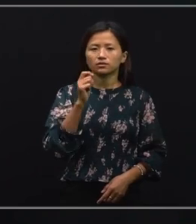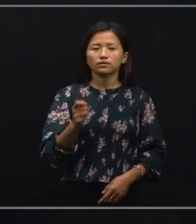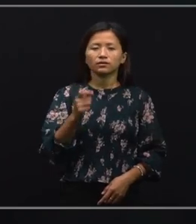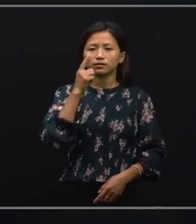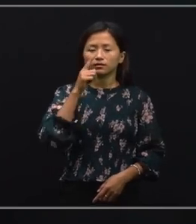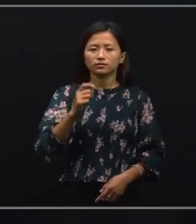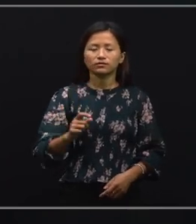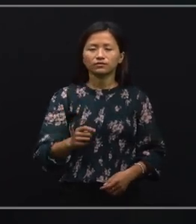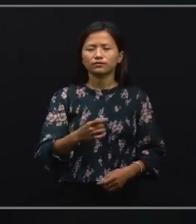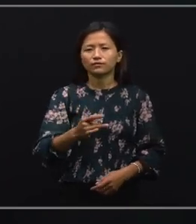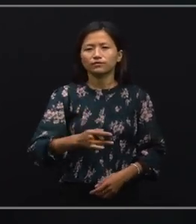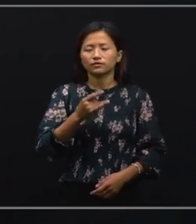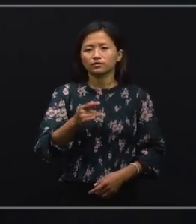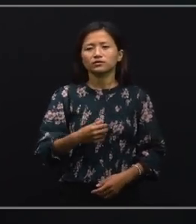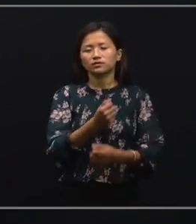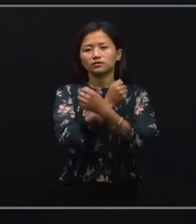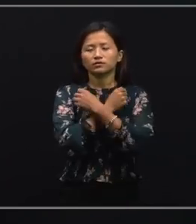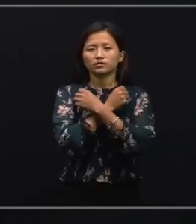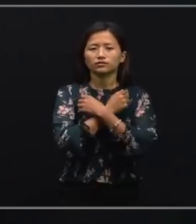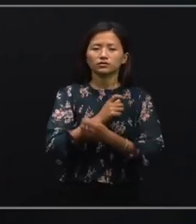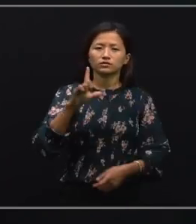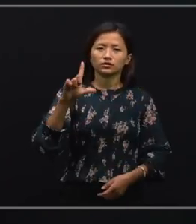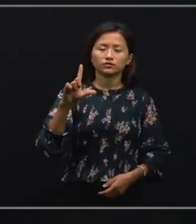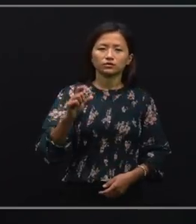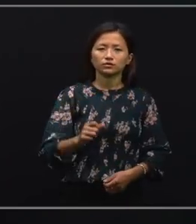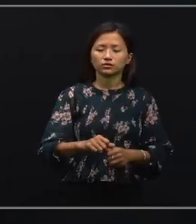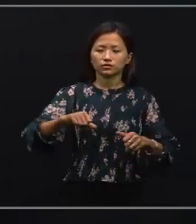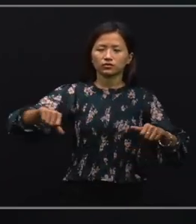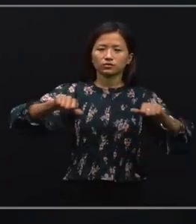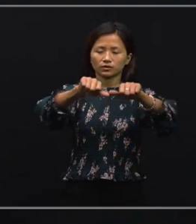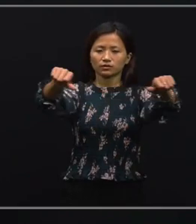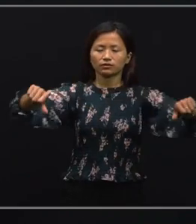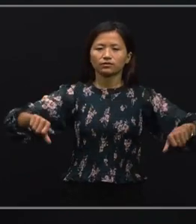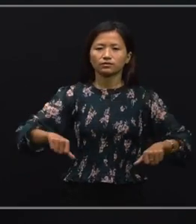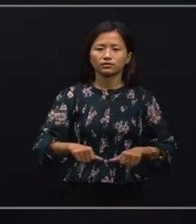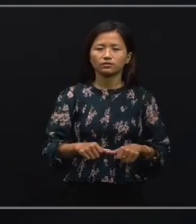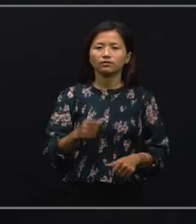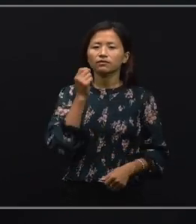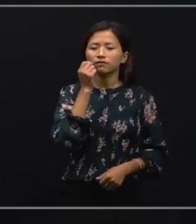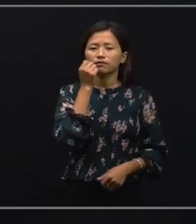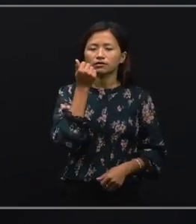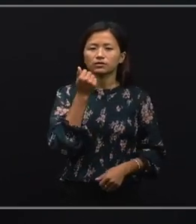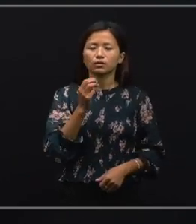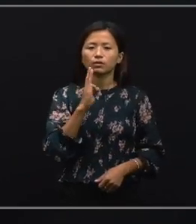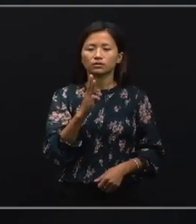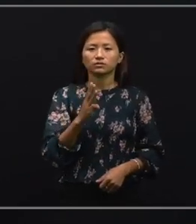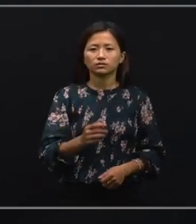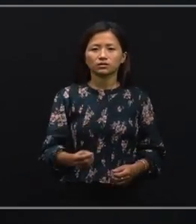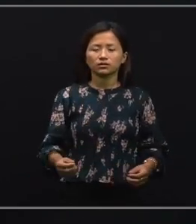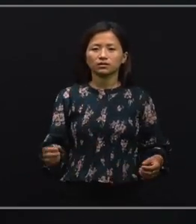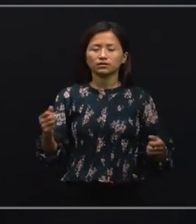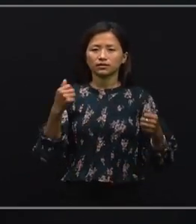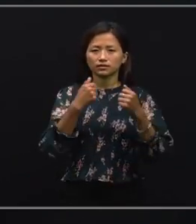in love with a chieftain who is not from the area. And that is the reason why the father was against